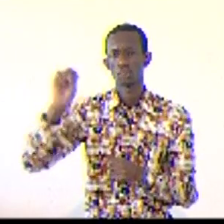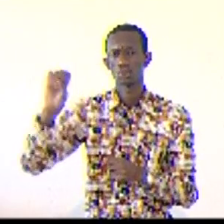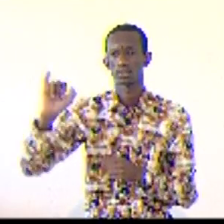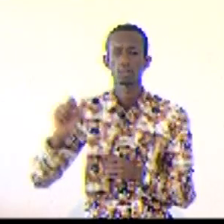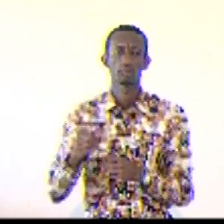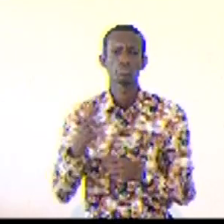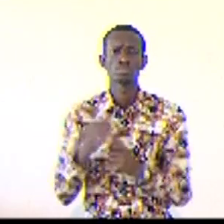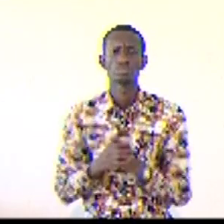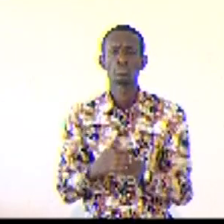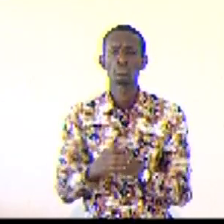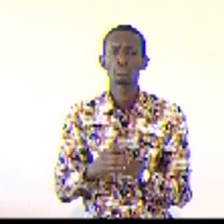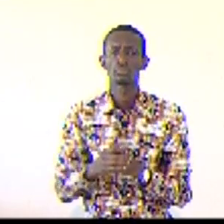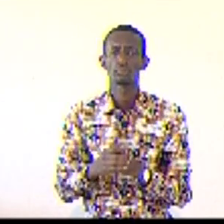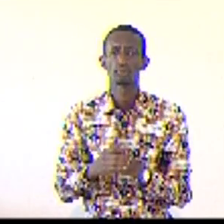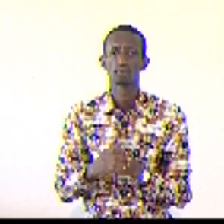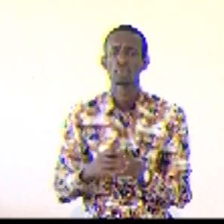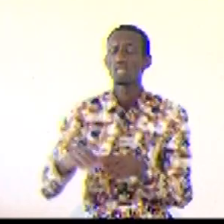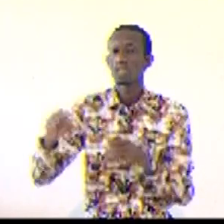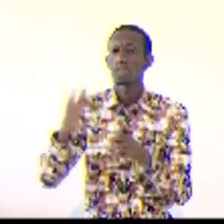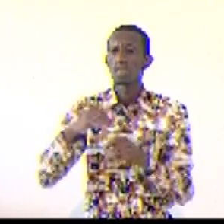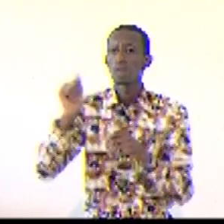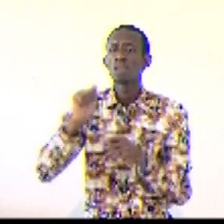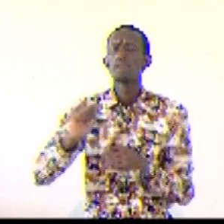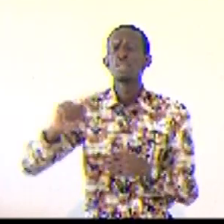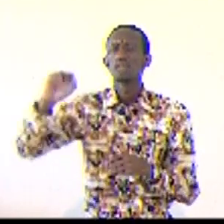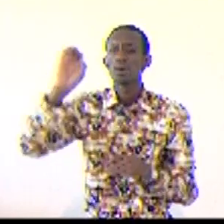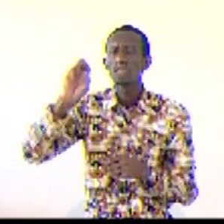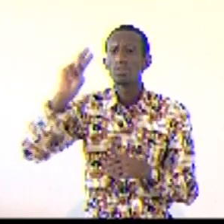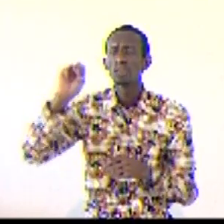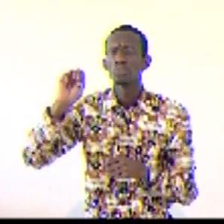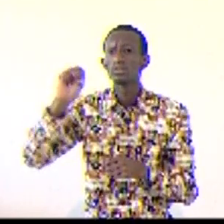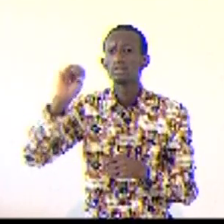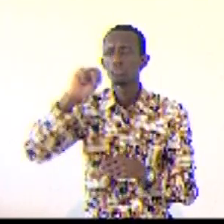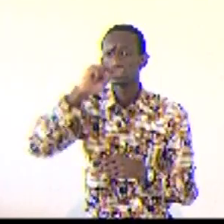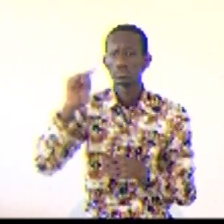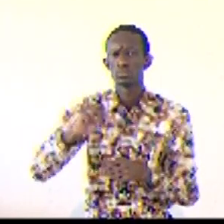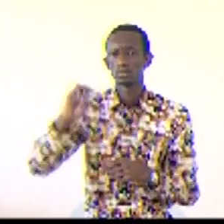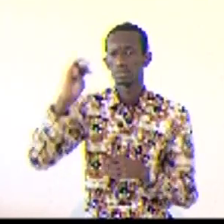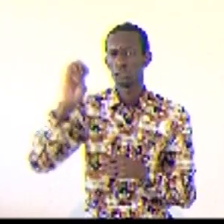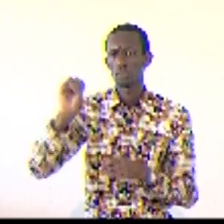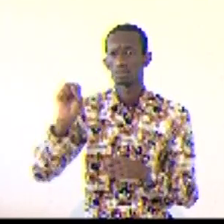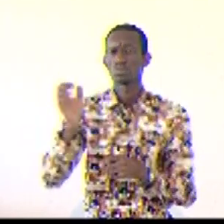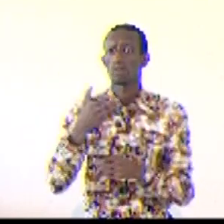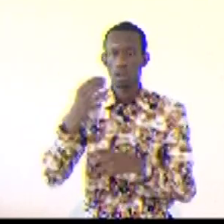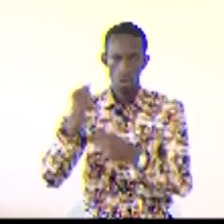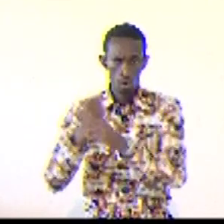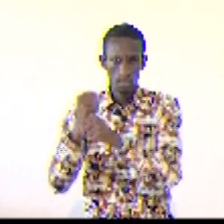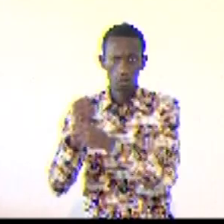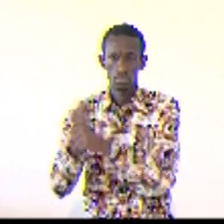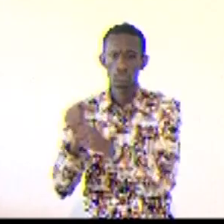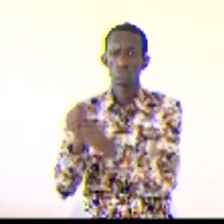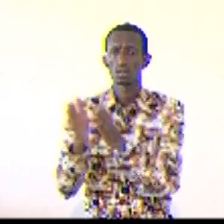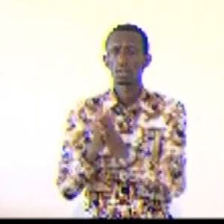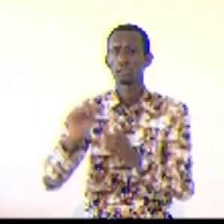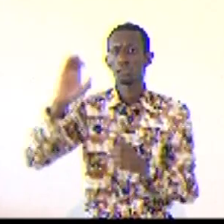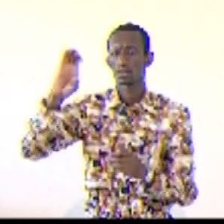and bacteria that spoil the food. Molds are these substances that grow on a bread. When the bread is